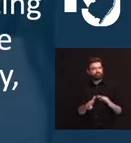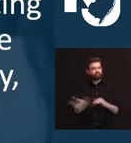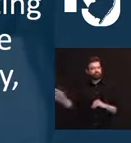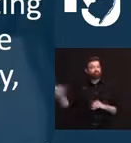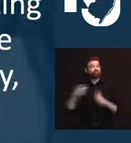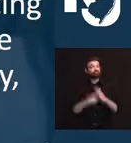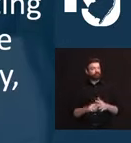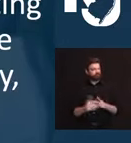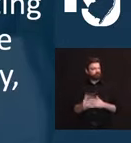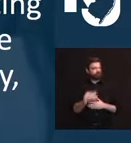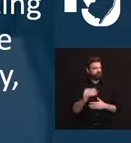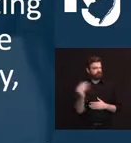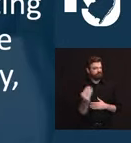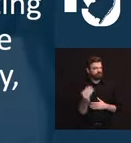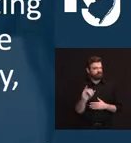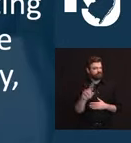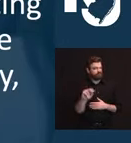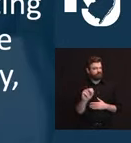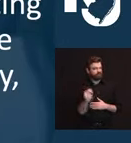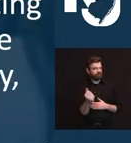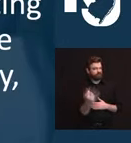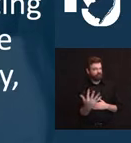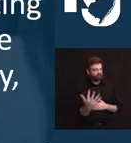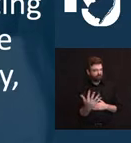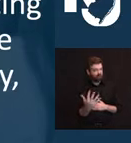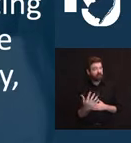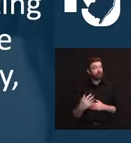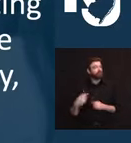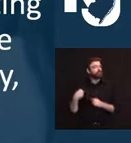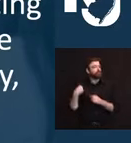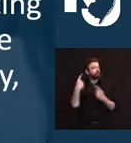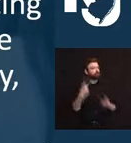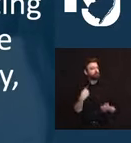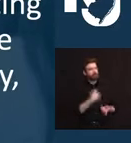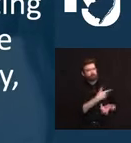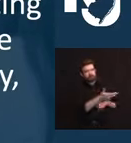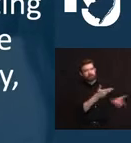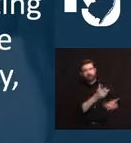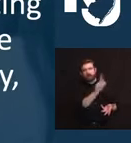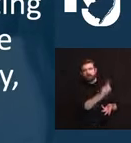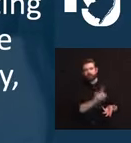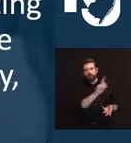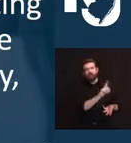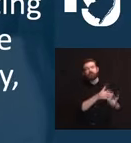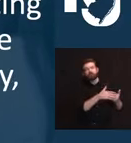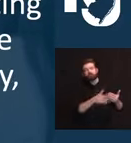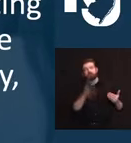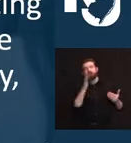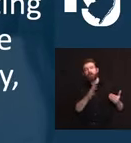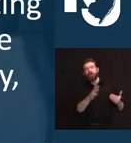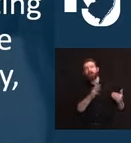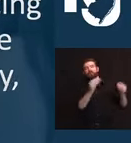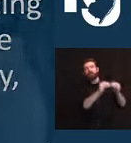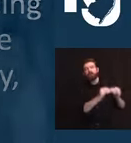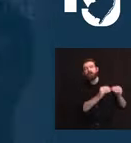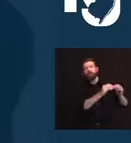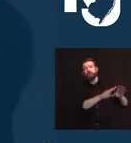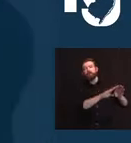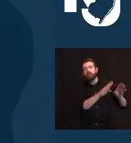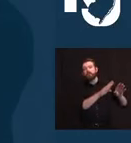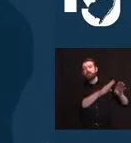steadily reopens. Then in 10 days from now, on Monday, June 22nd, personal care services